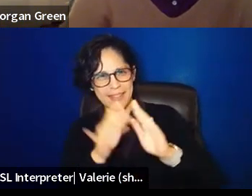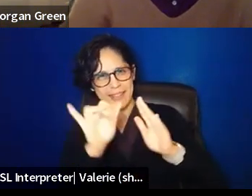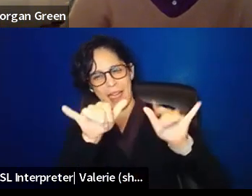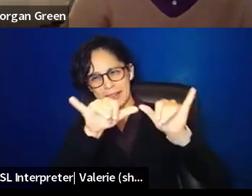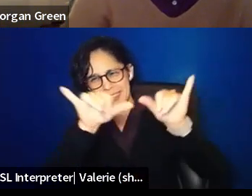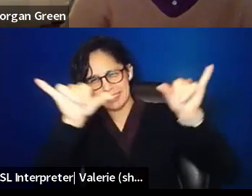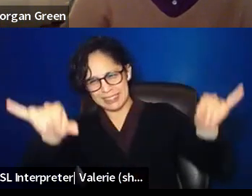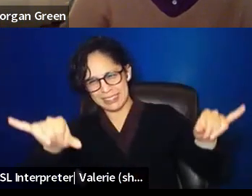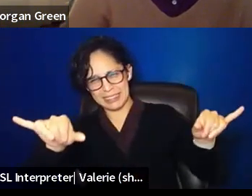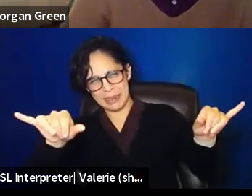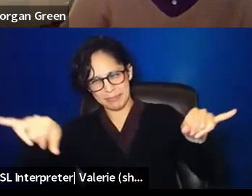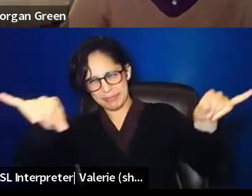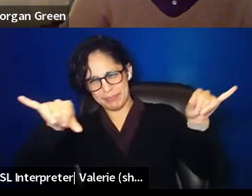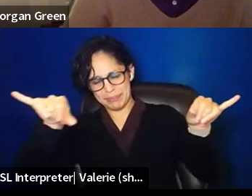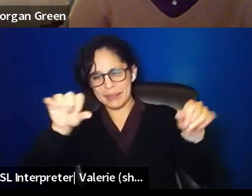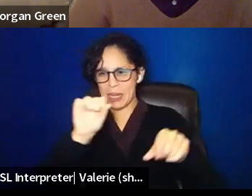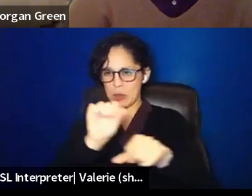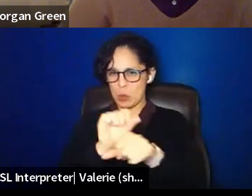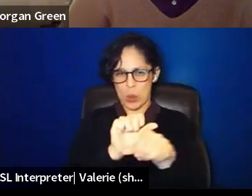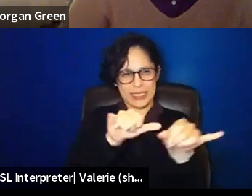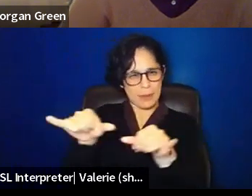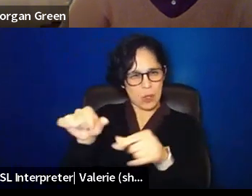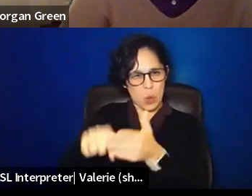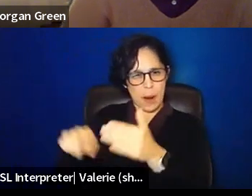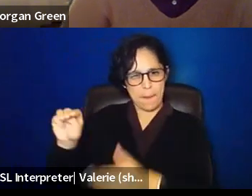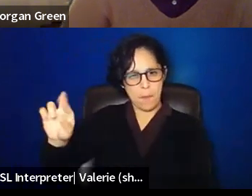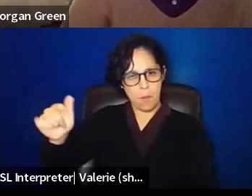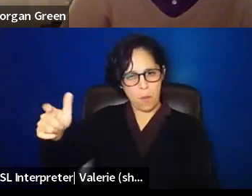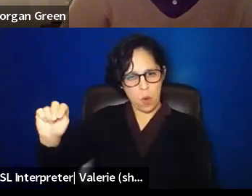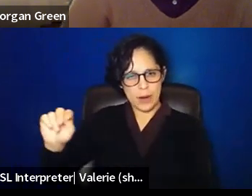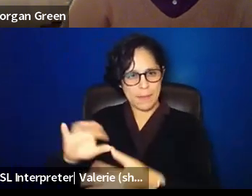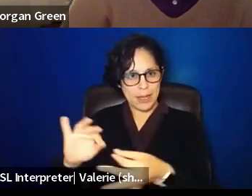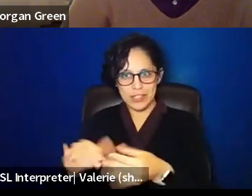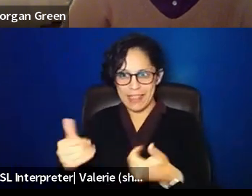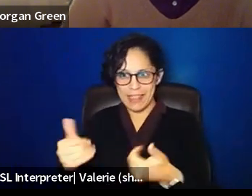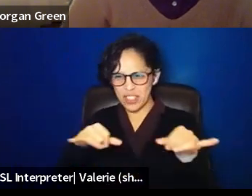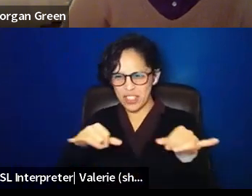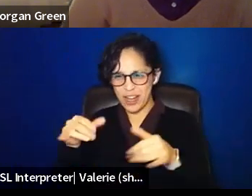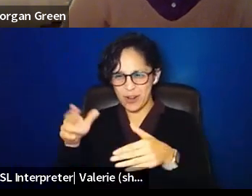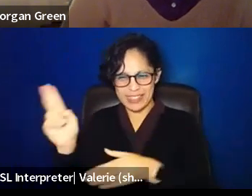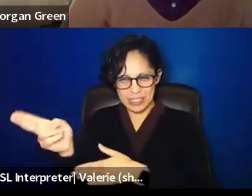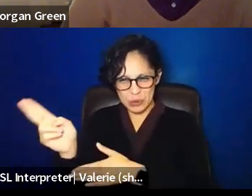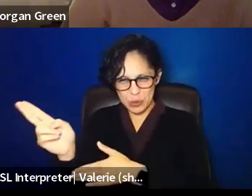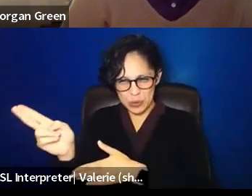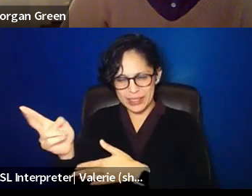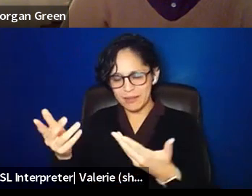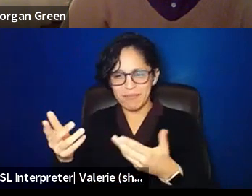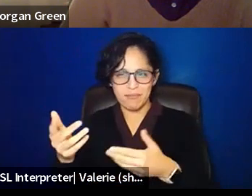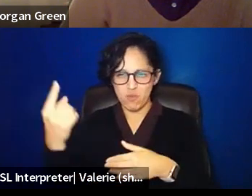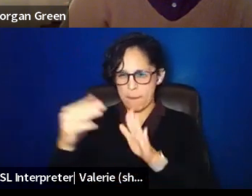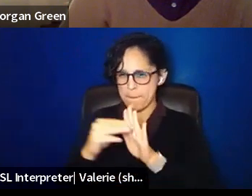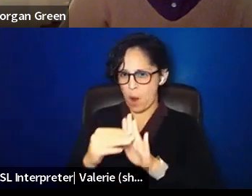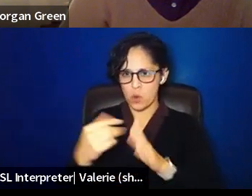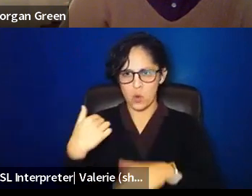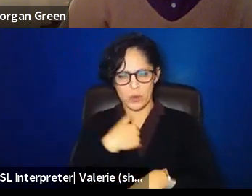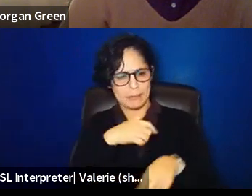worked as a sort of similar, I think, to what Morgan is saying. There's a shared history there. It's a sort of a model that we